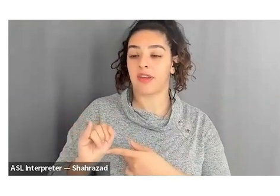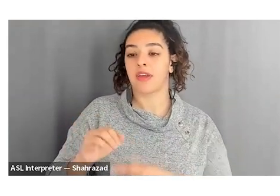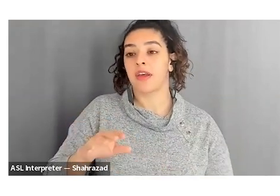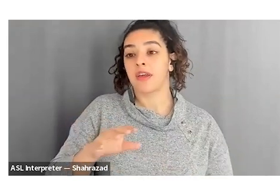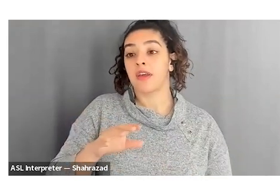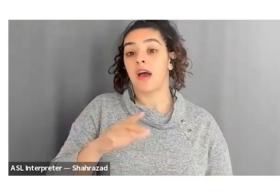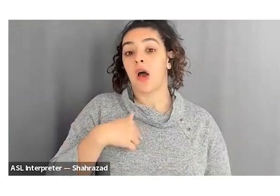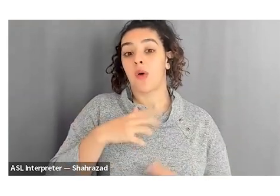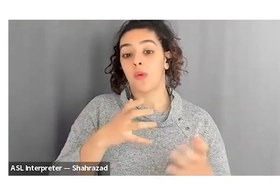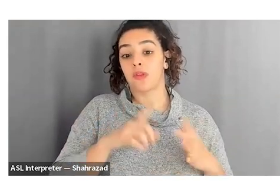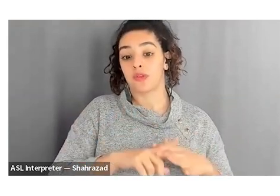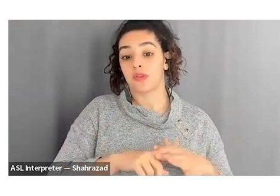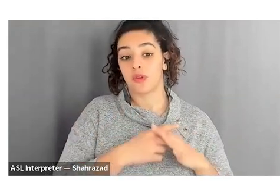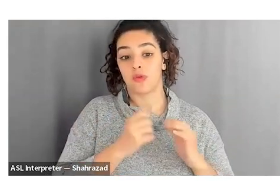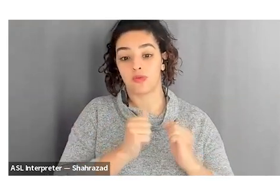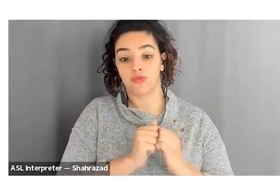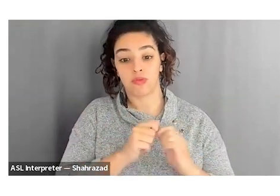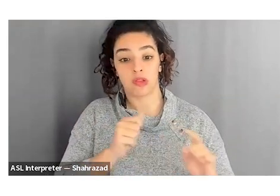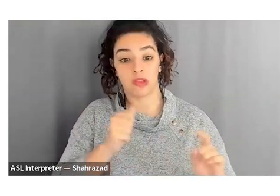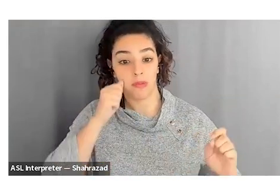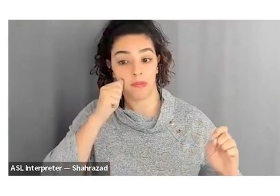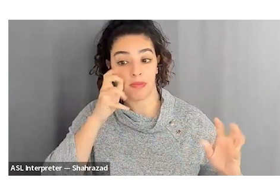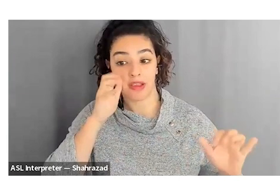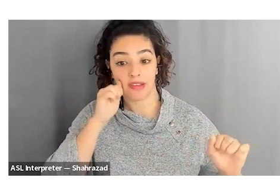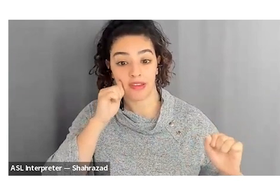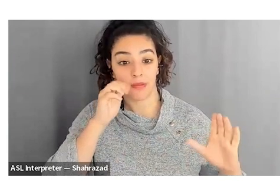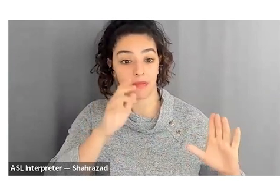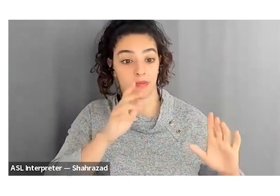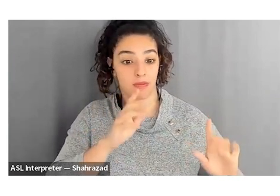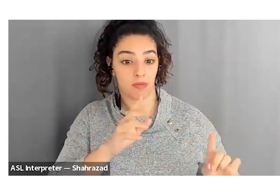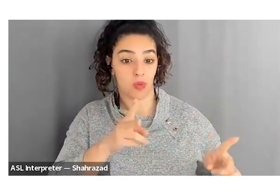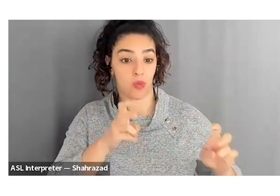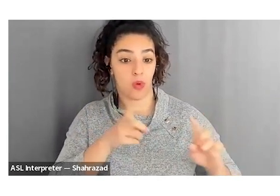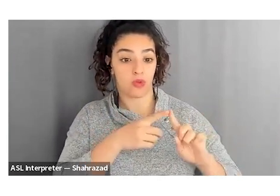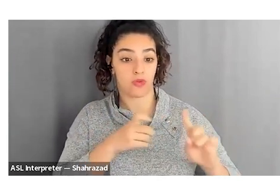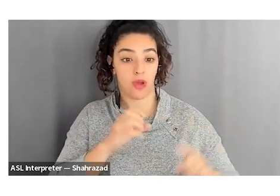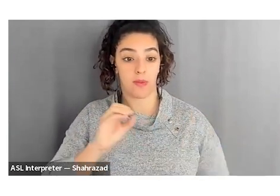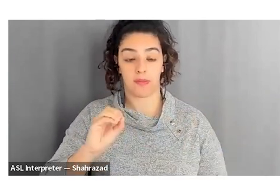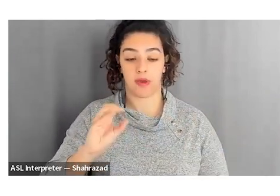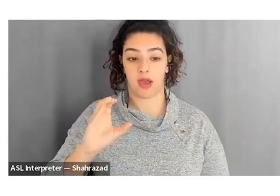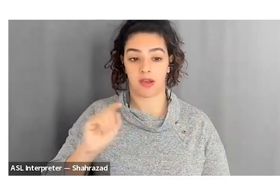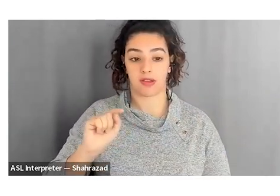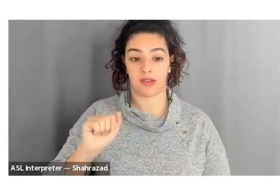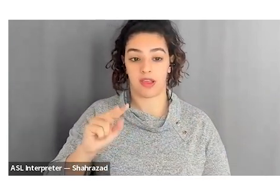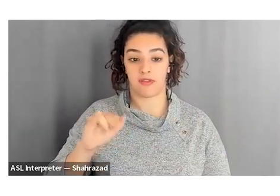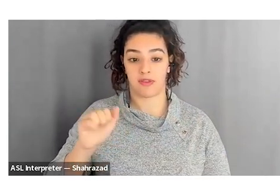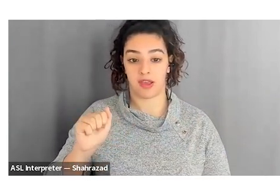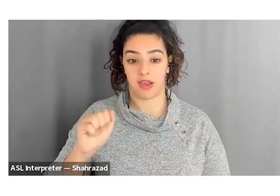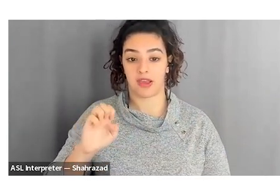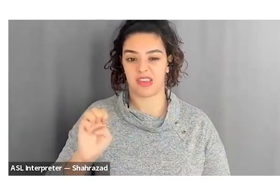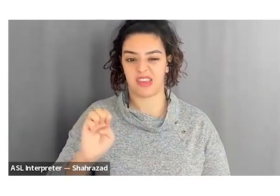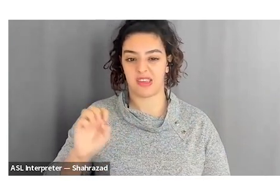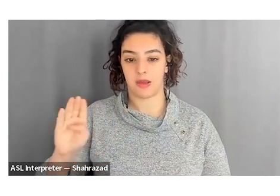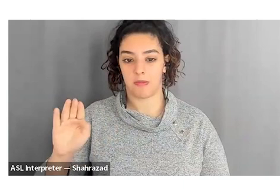with this amazing quote by Octavia E. Butler, who I absolutely love. And the quote is,